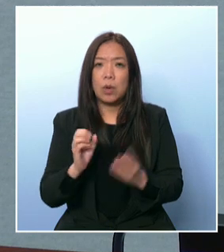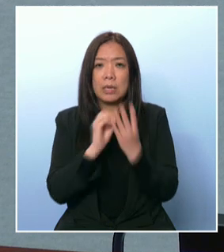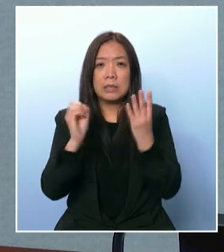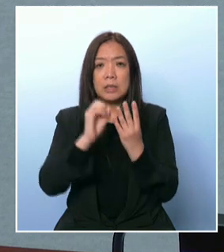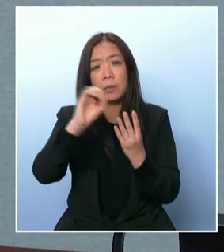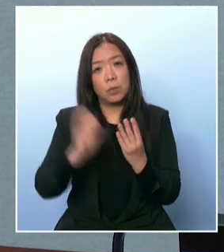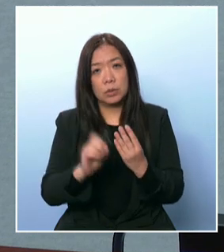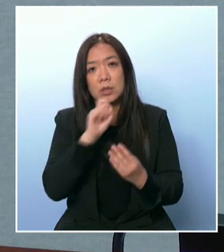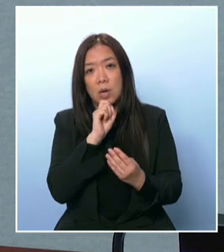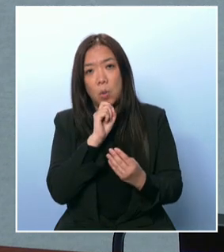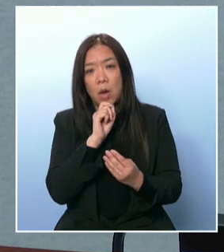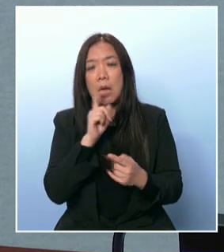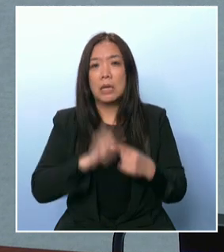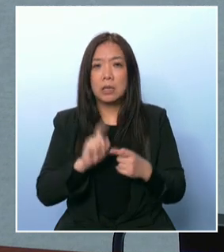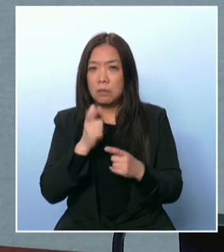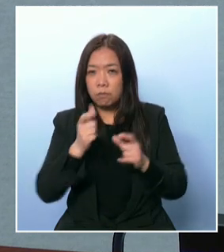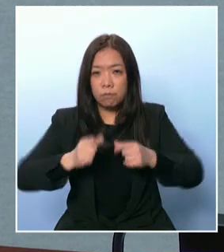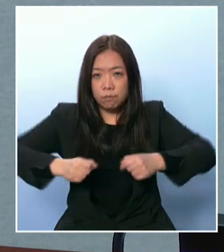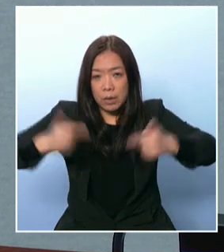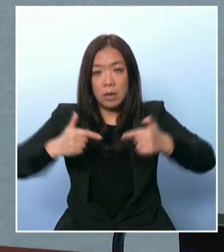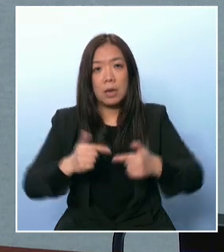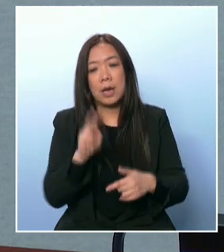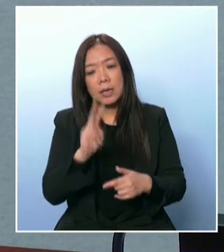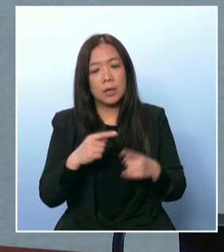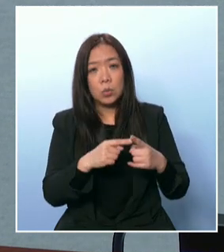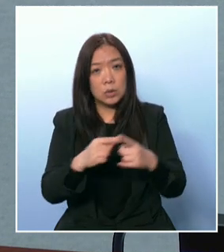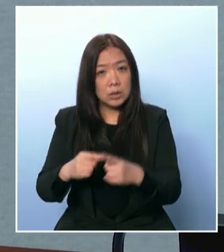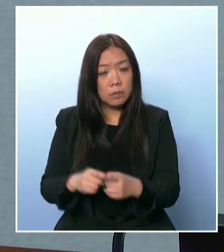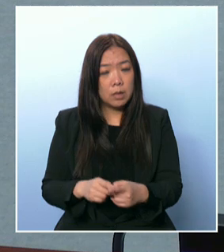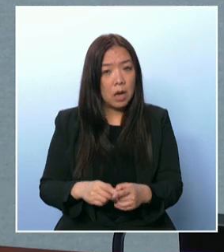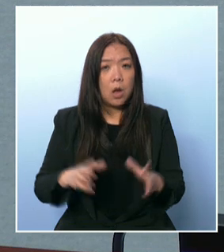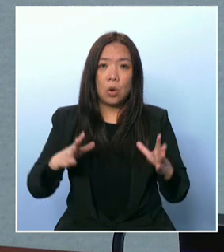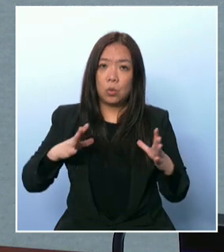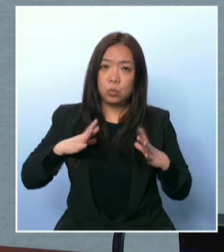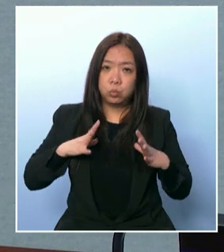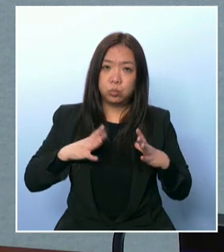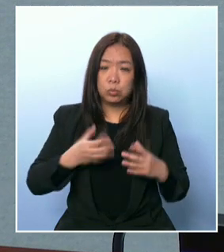some 40% of the vouchers were spent on Chinese medicine services.